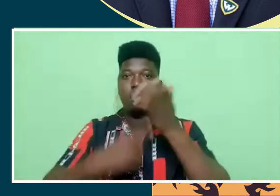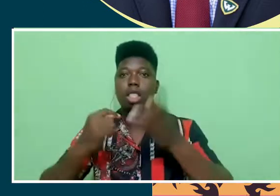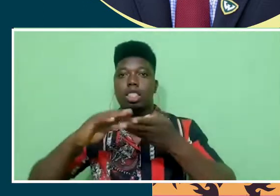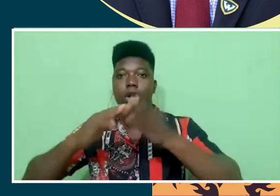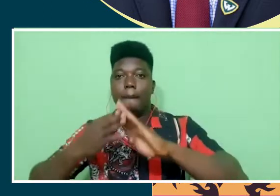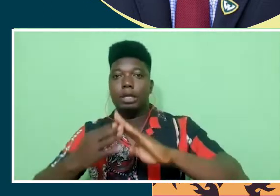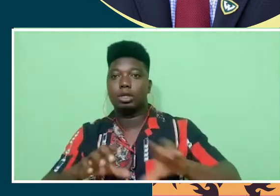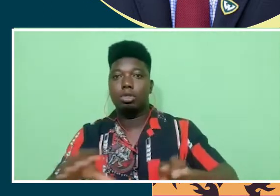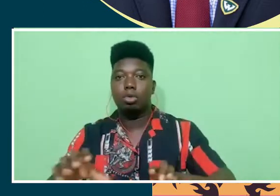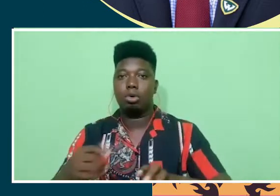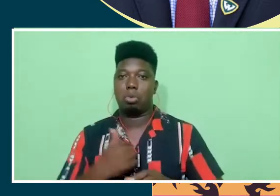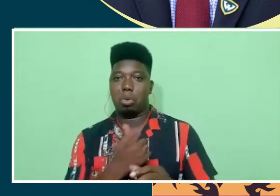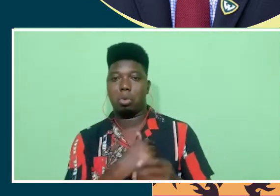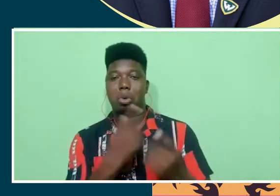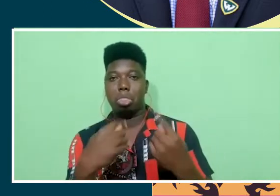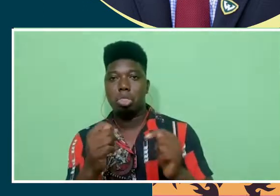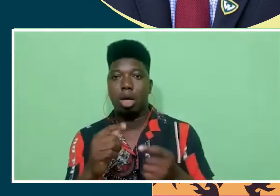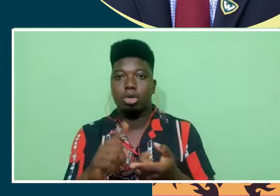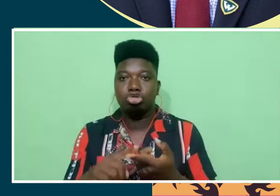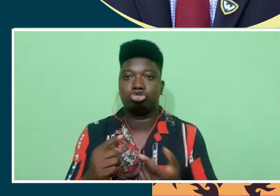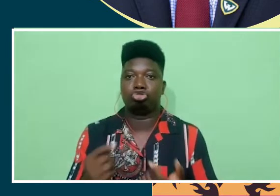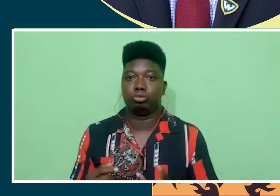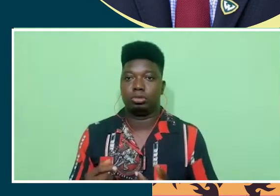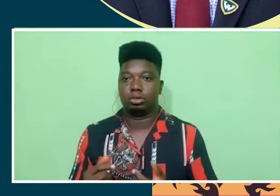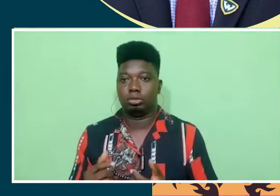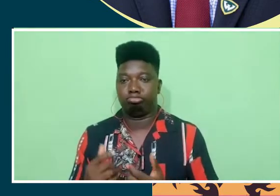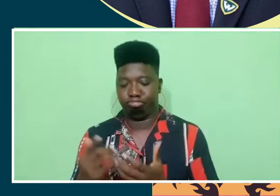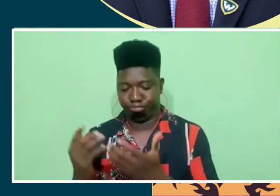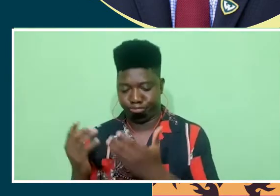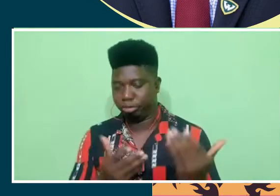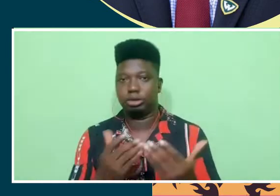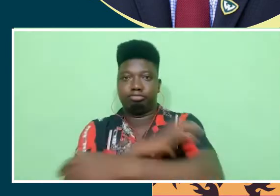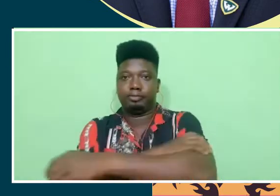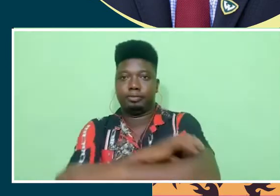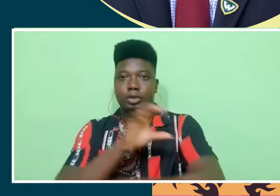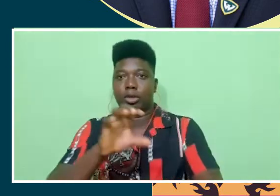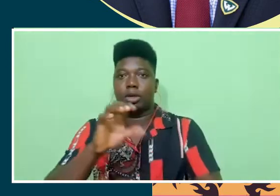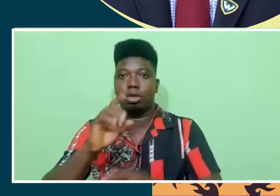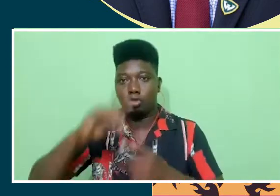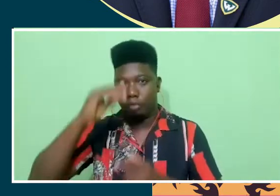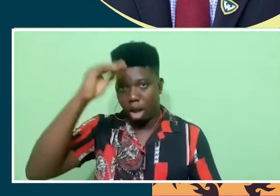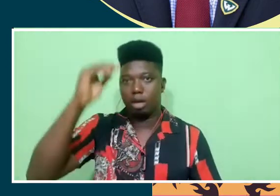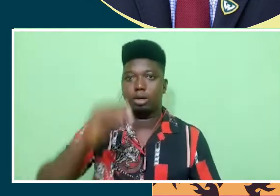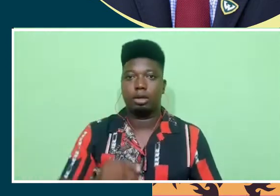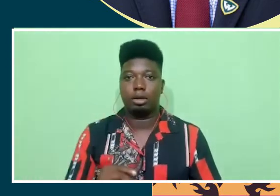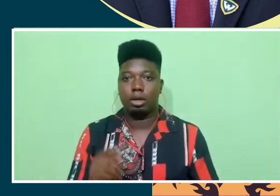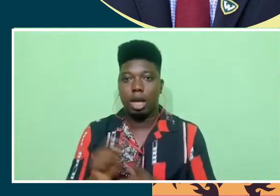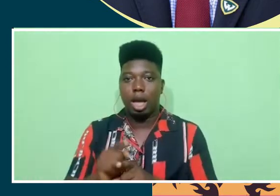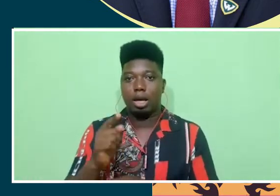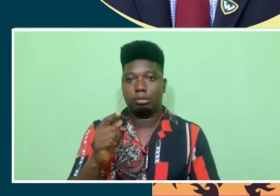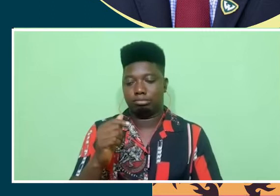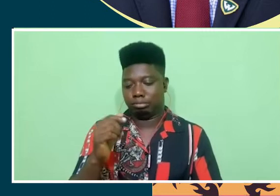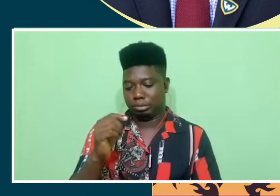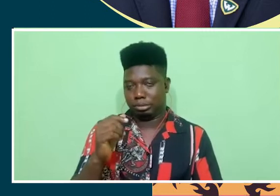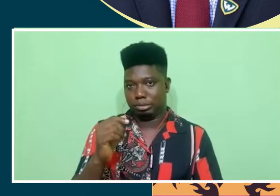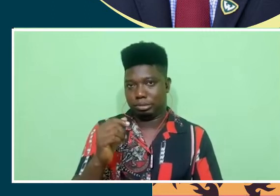to bring a lot of empowerment to girls while boys are being neglected. Some examples which I can give